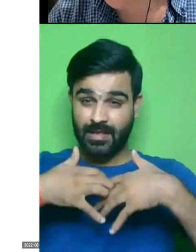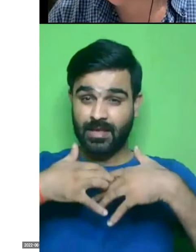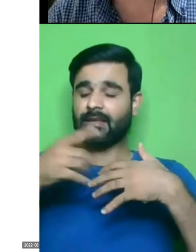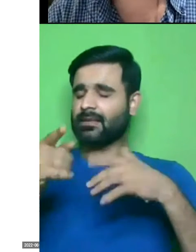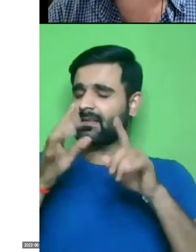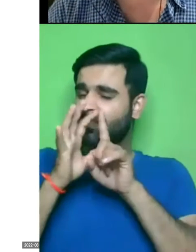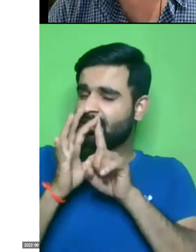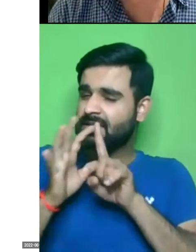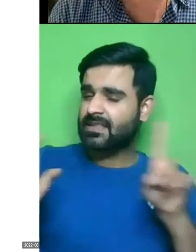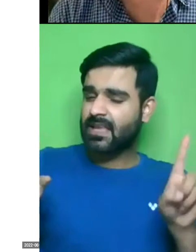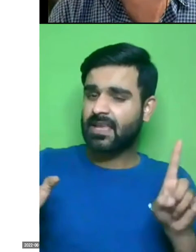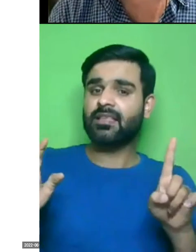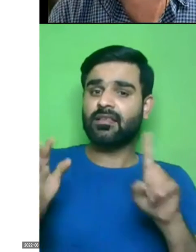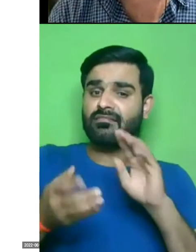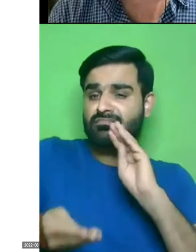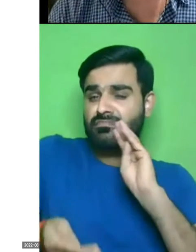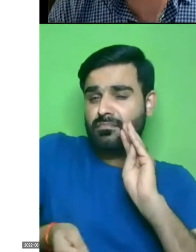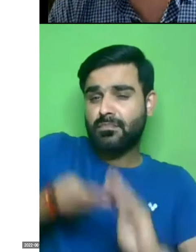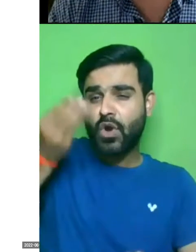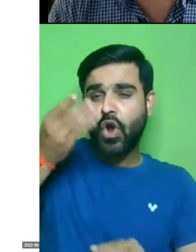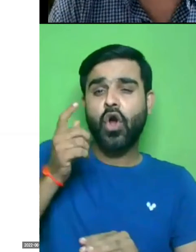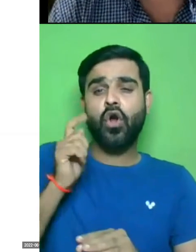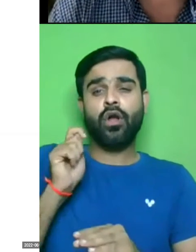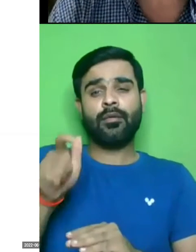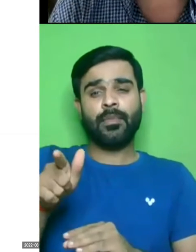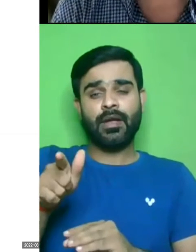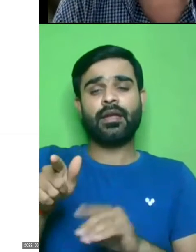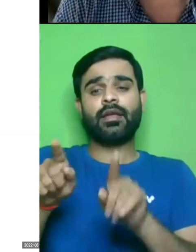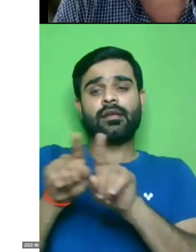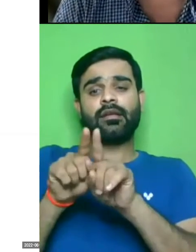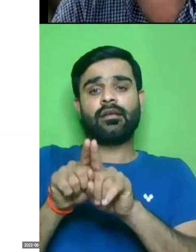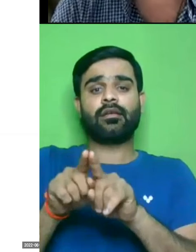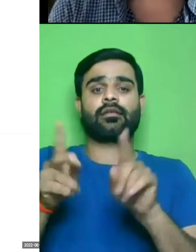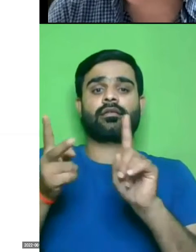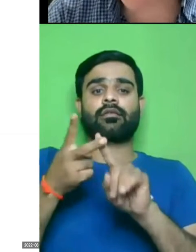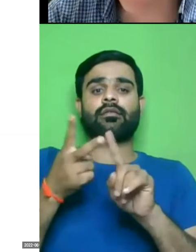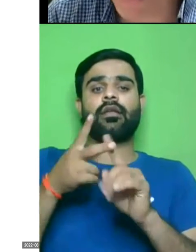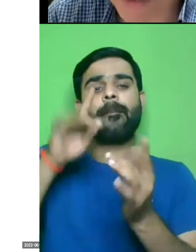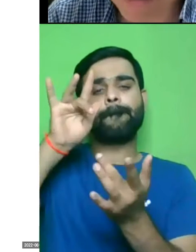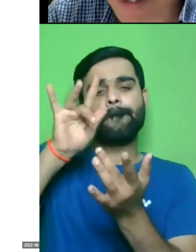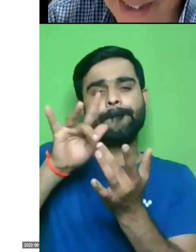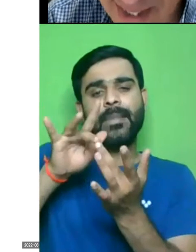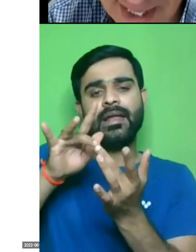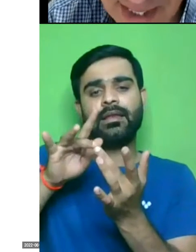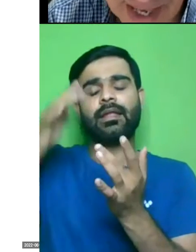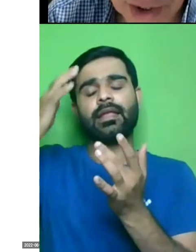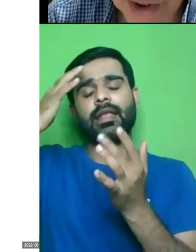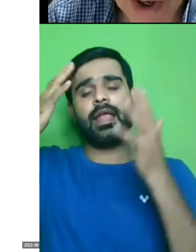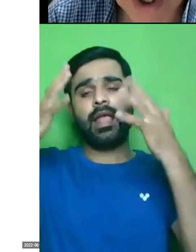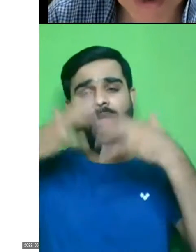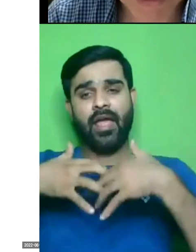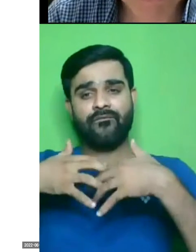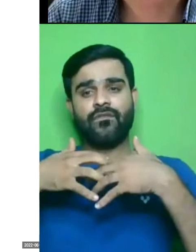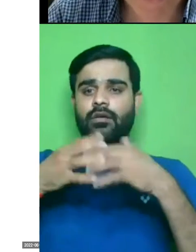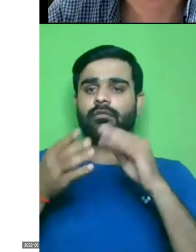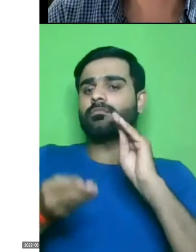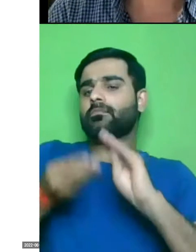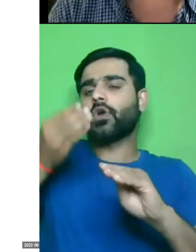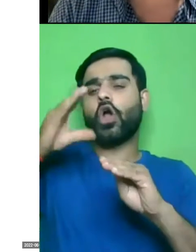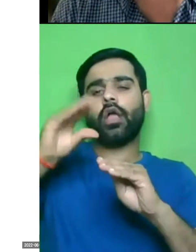extremely high extra costs. People with moderate mental health needs don't have very extensive extra